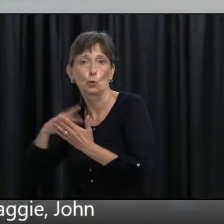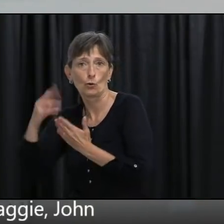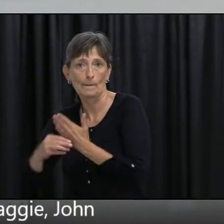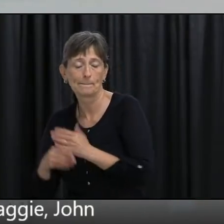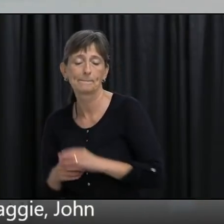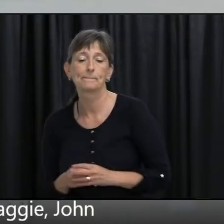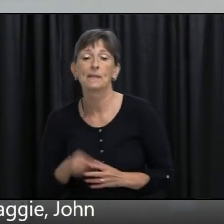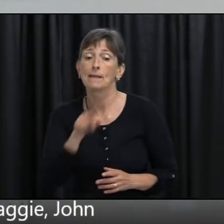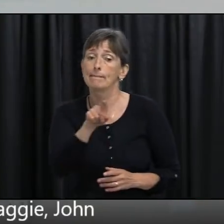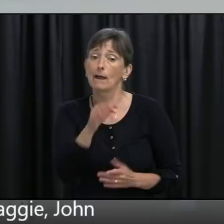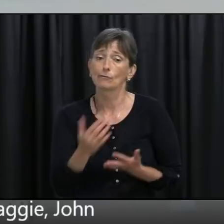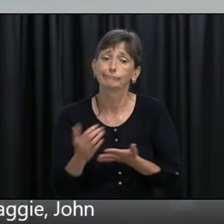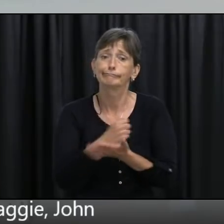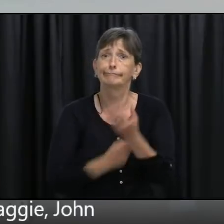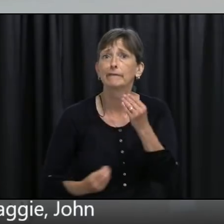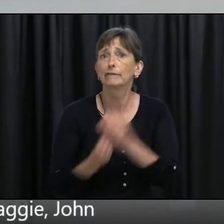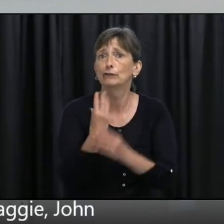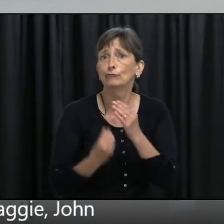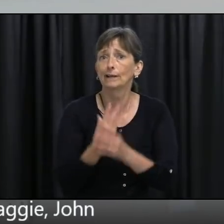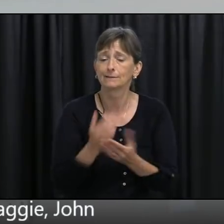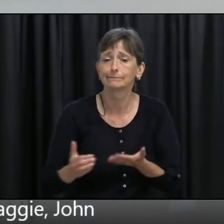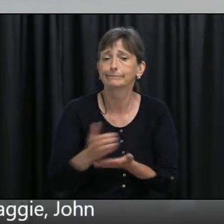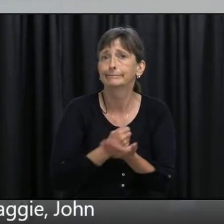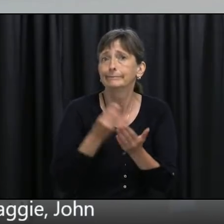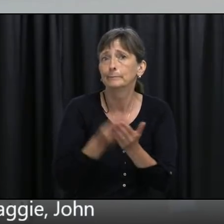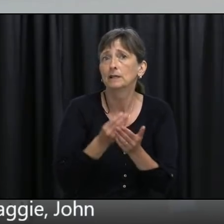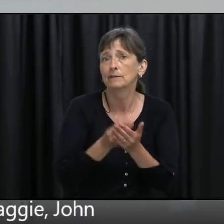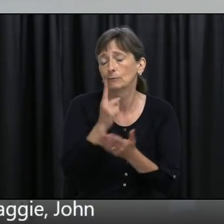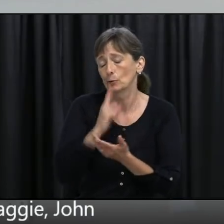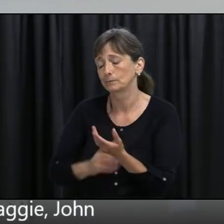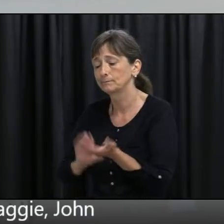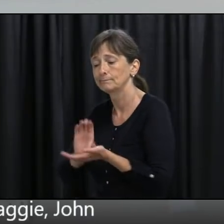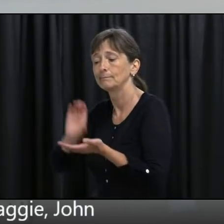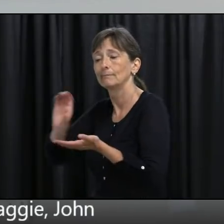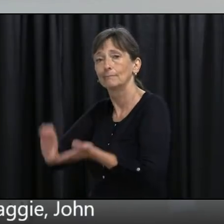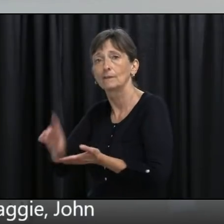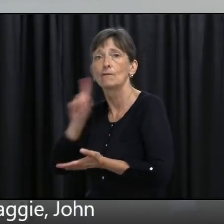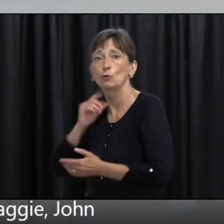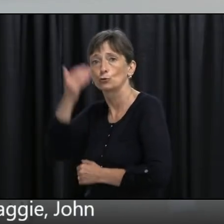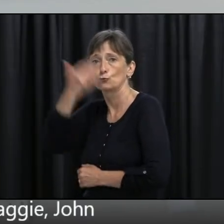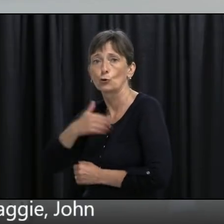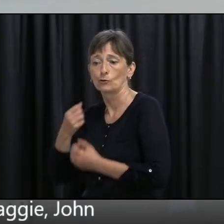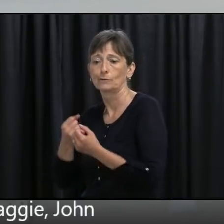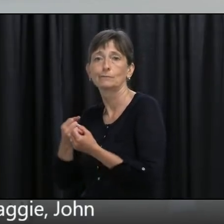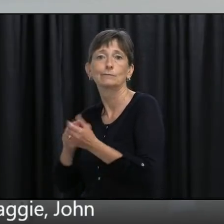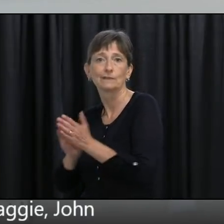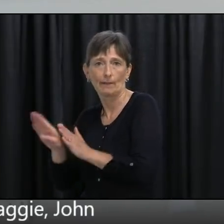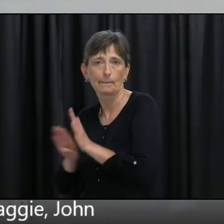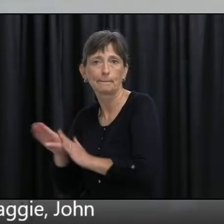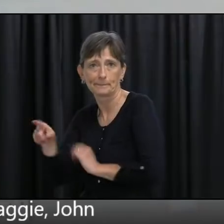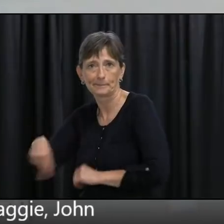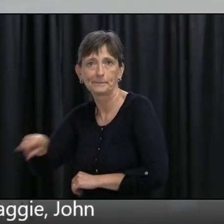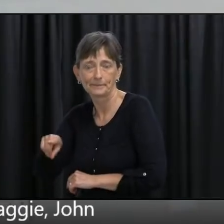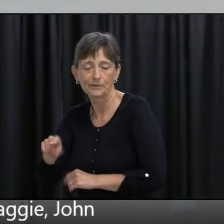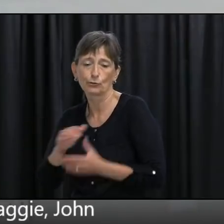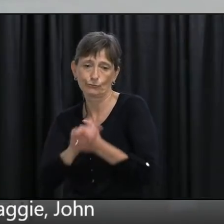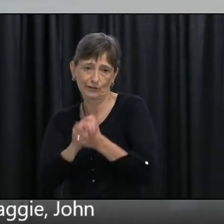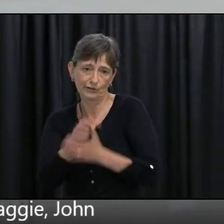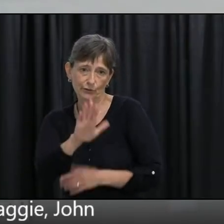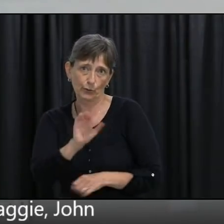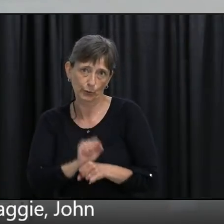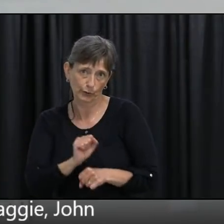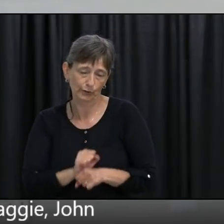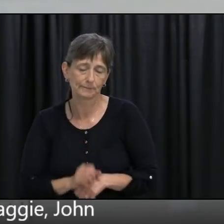raised a considerable amount of money to support work in this area, and they are to be congratulated on the work they've done.